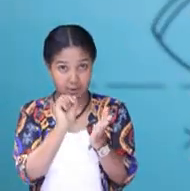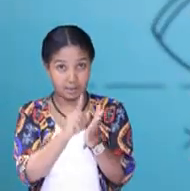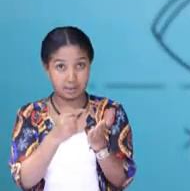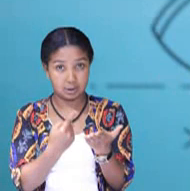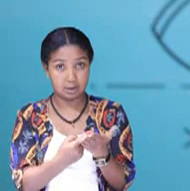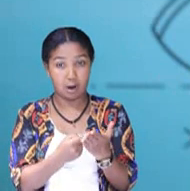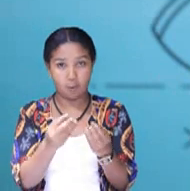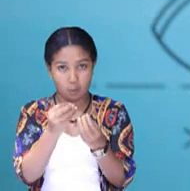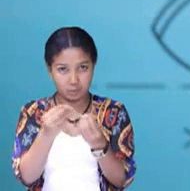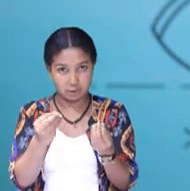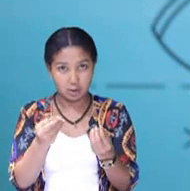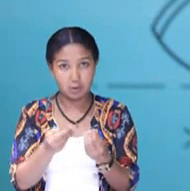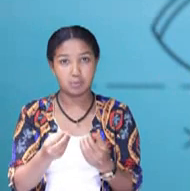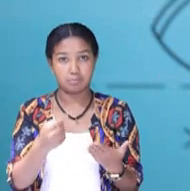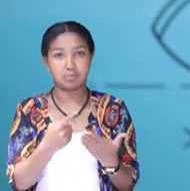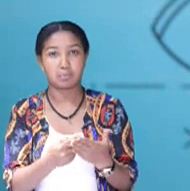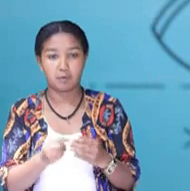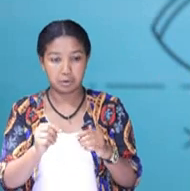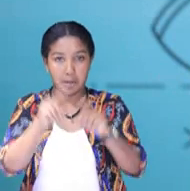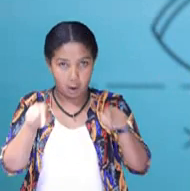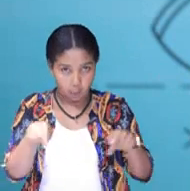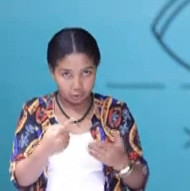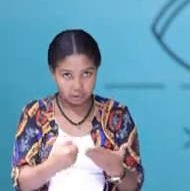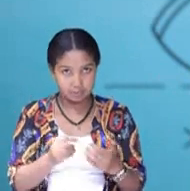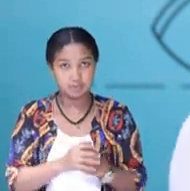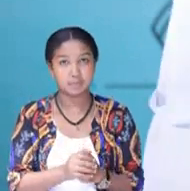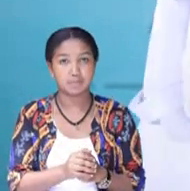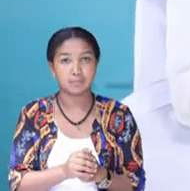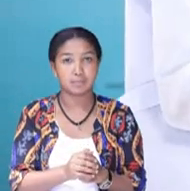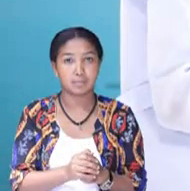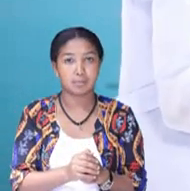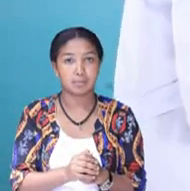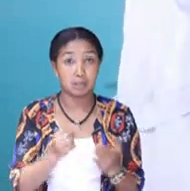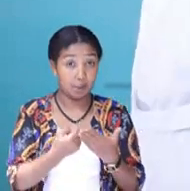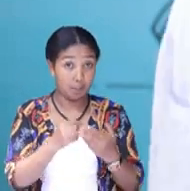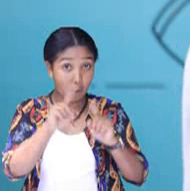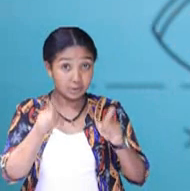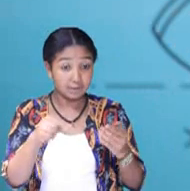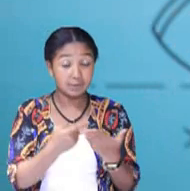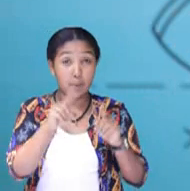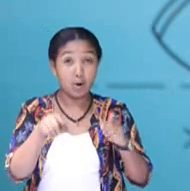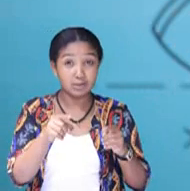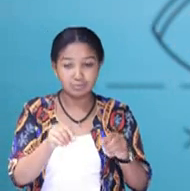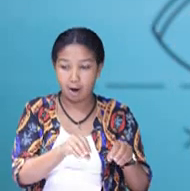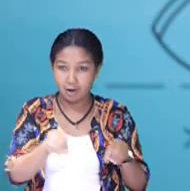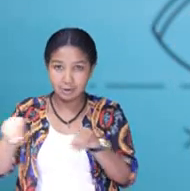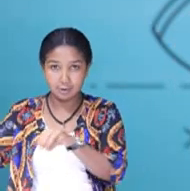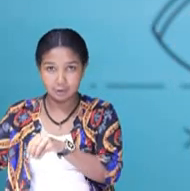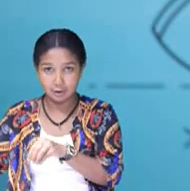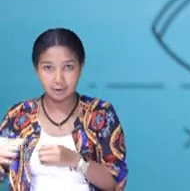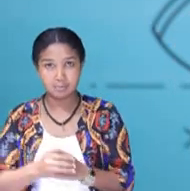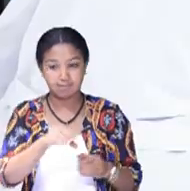have an object, you can consider a box, for example. You can consider a box. If this box is translated